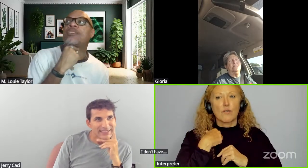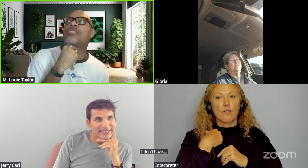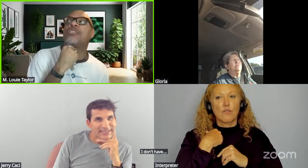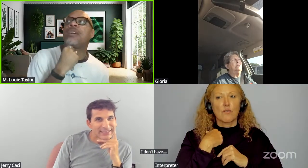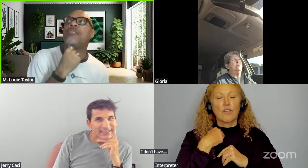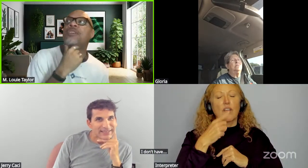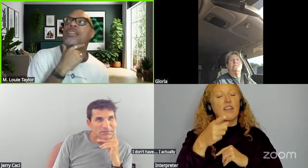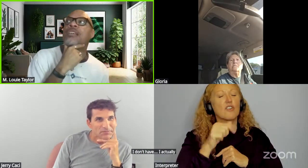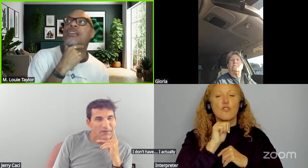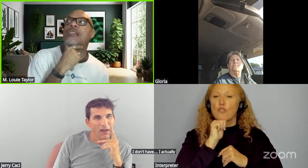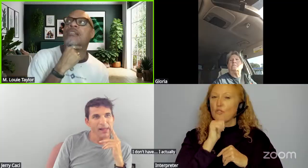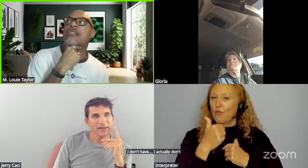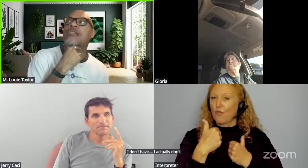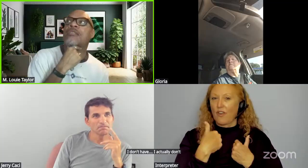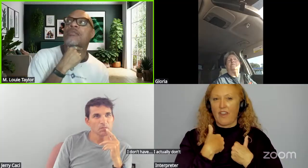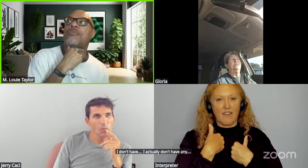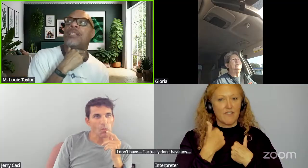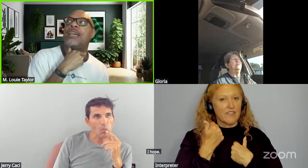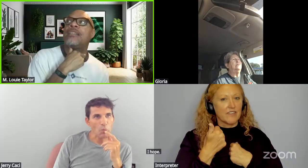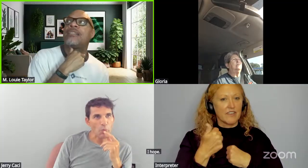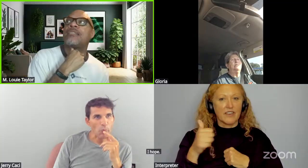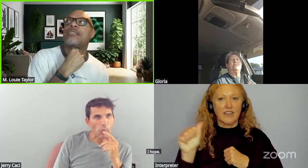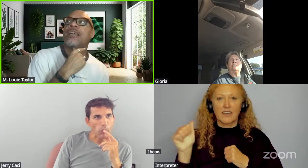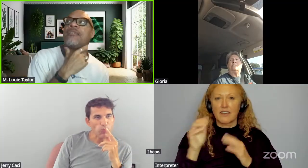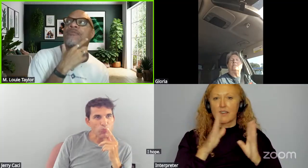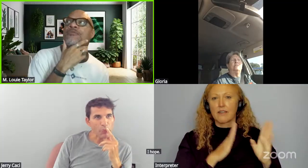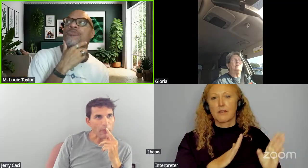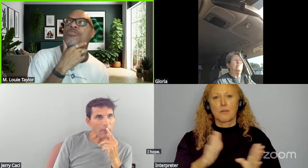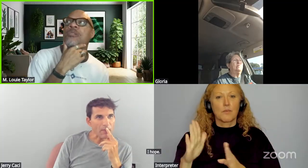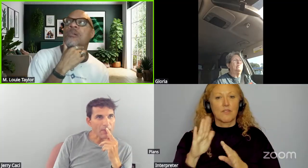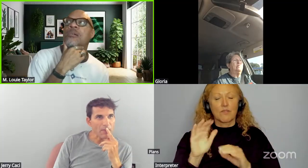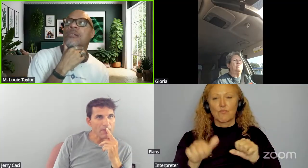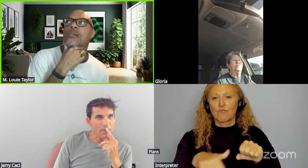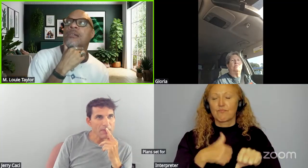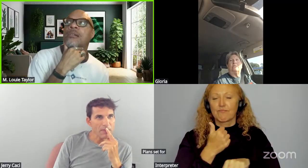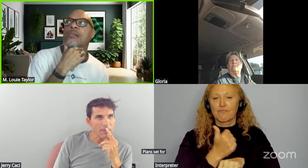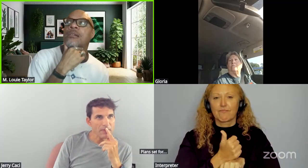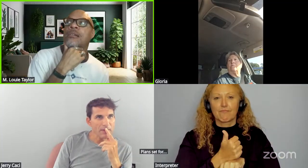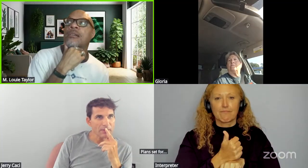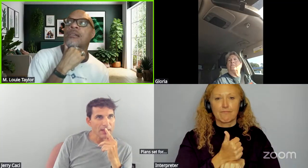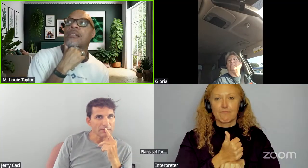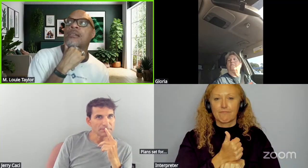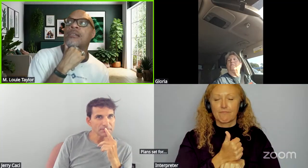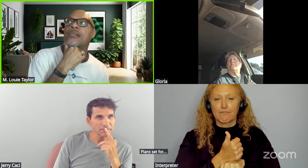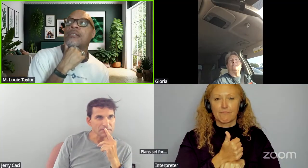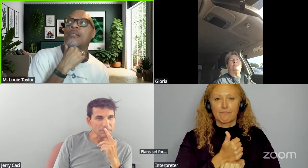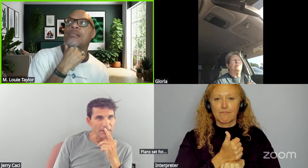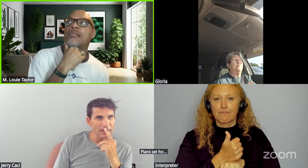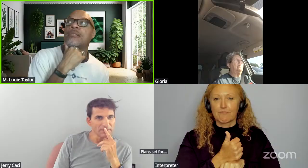I actually don't have any plans set for